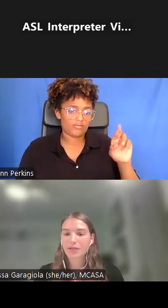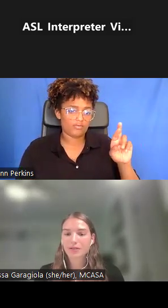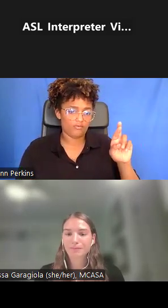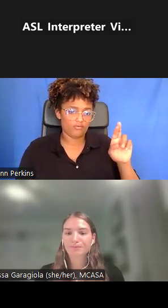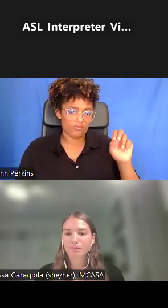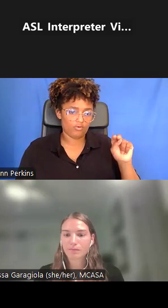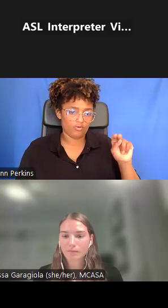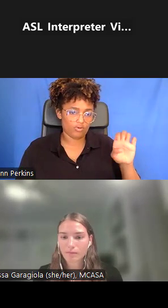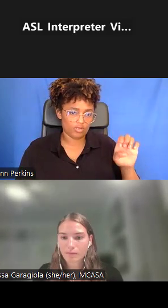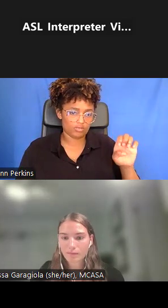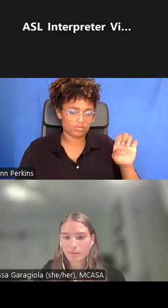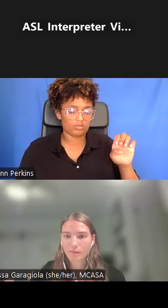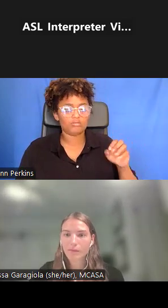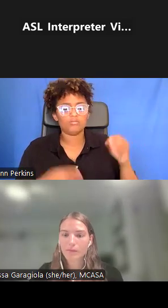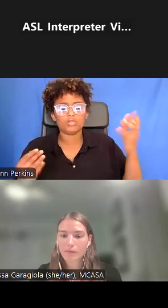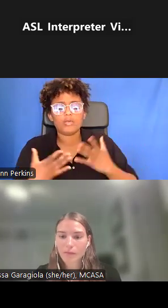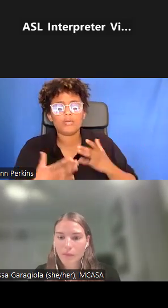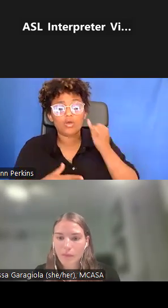it is?